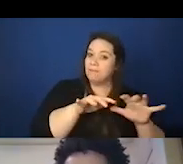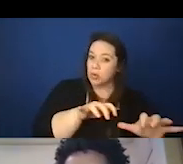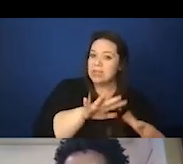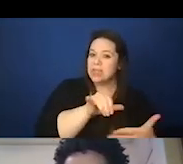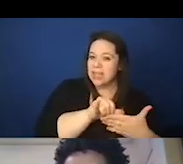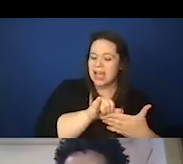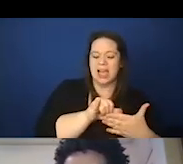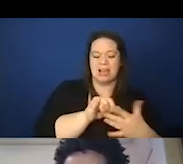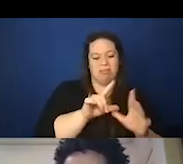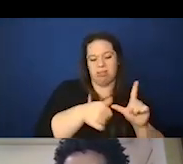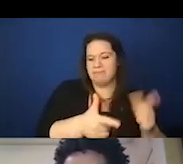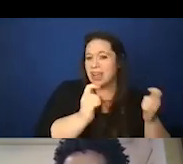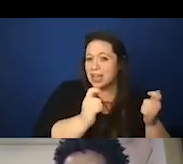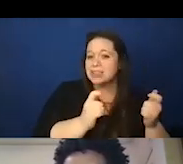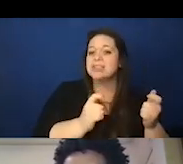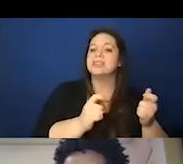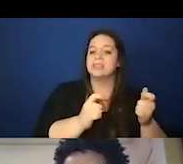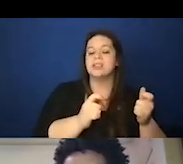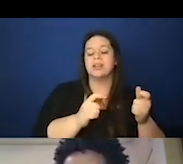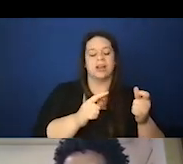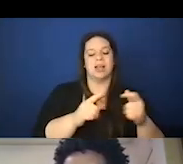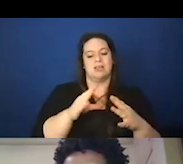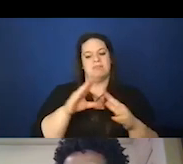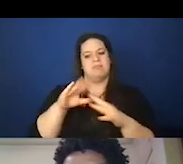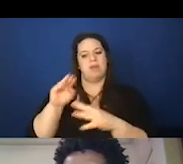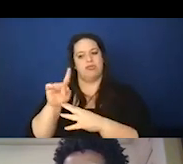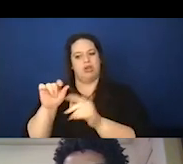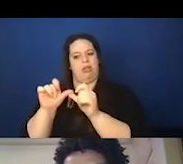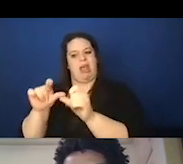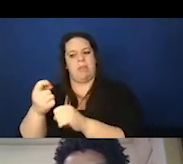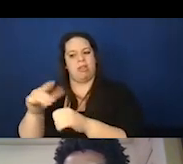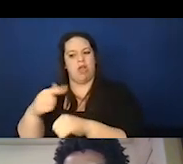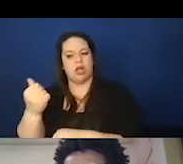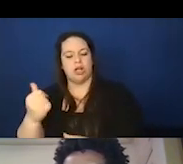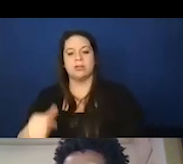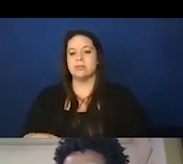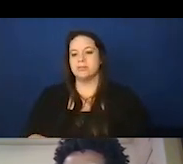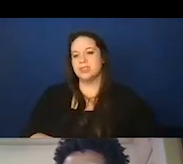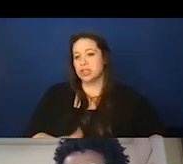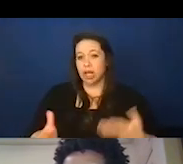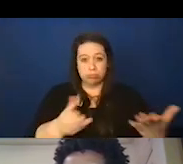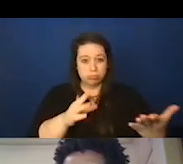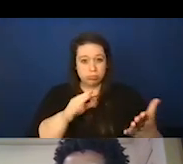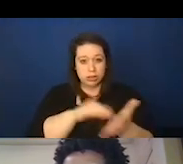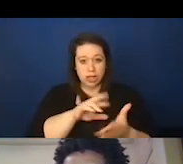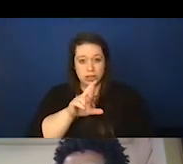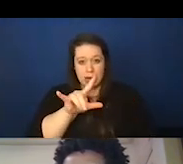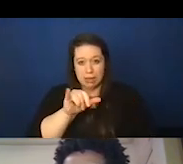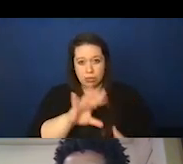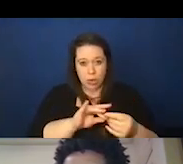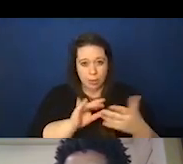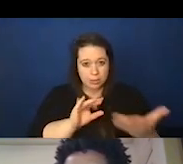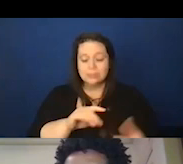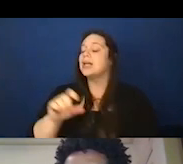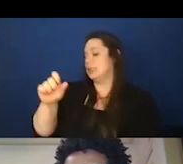that it has to be used, which is a little bit faster than the Moderna. So I don't know if you want to comment on that, Dr. Riley. Yeah, a great point.